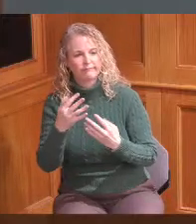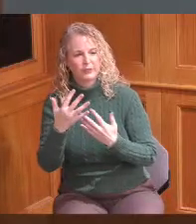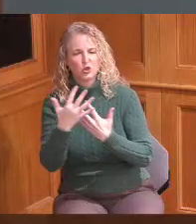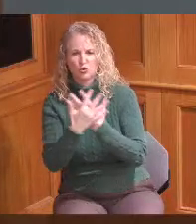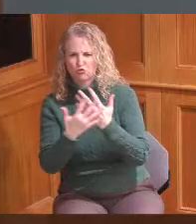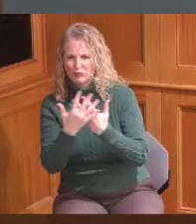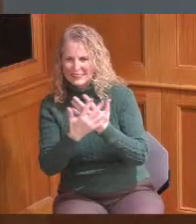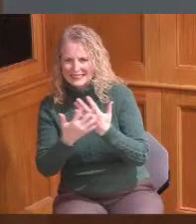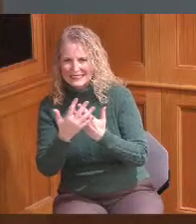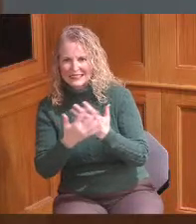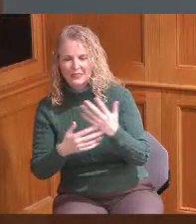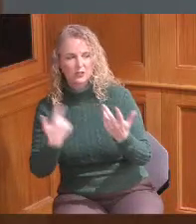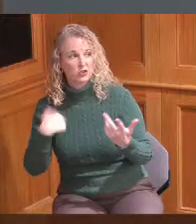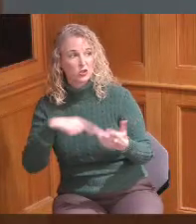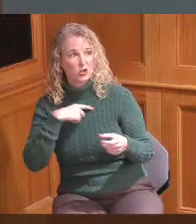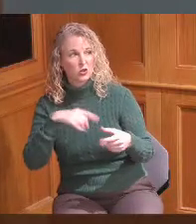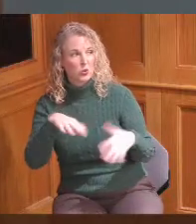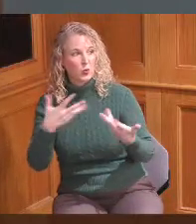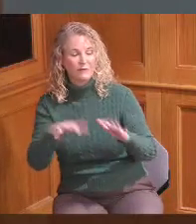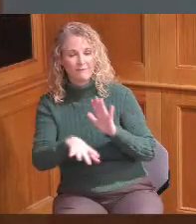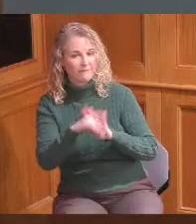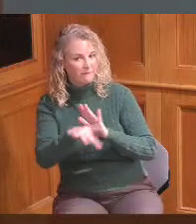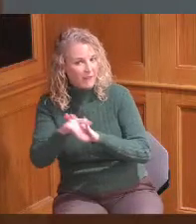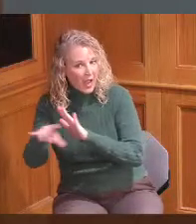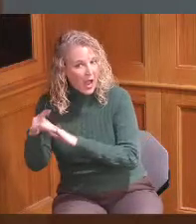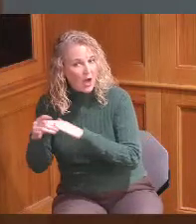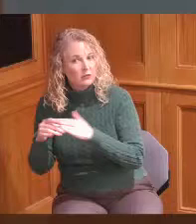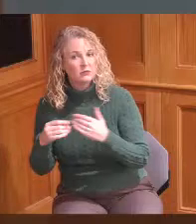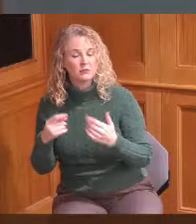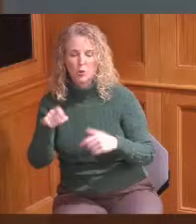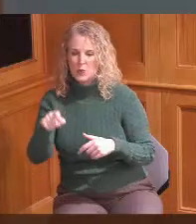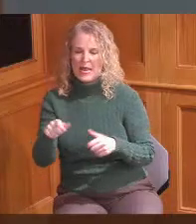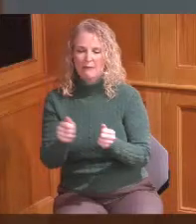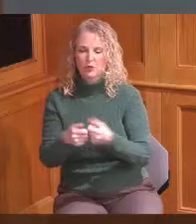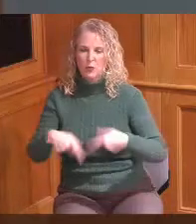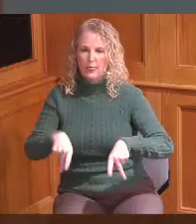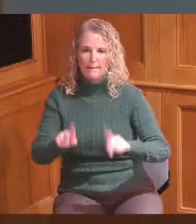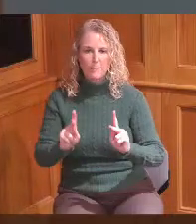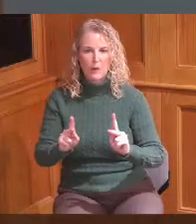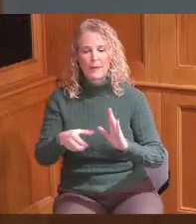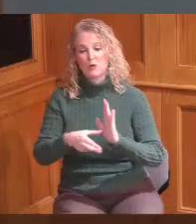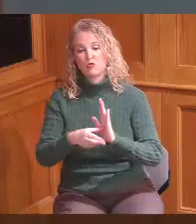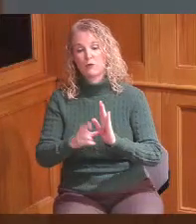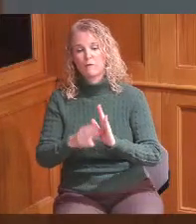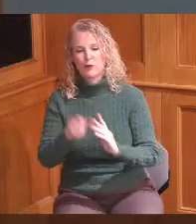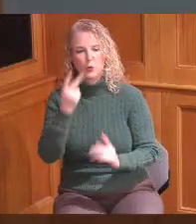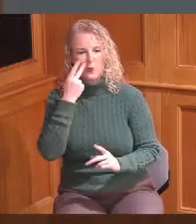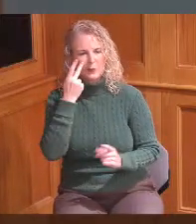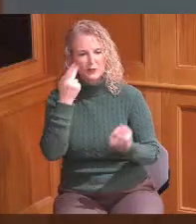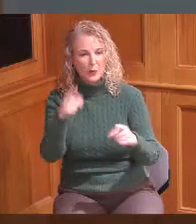within Hamilton County that are draining. And we have to, by permit, review what's coming out of those in